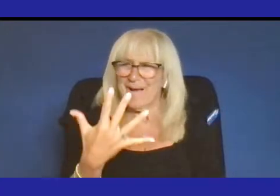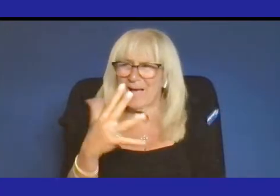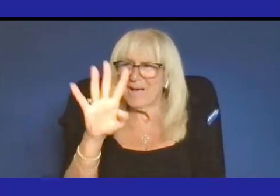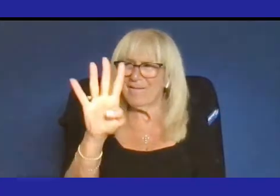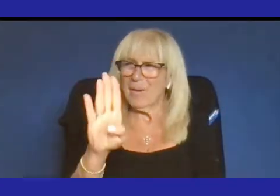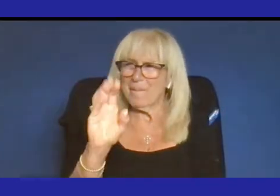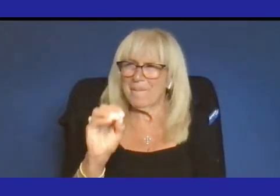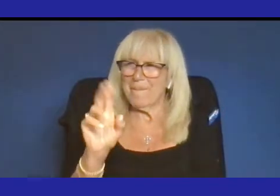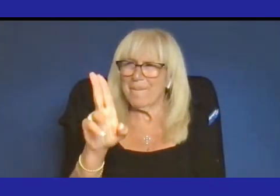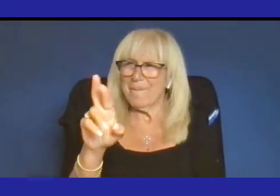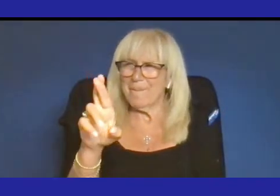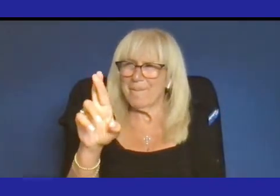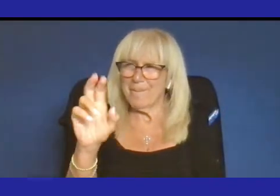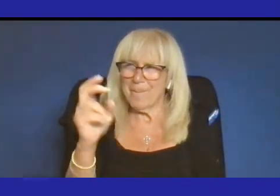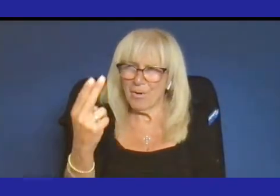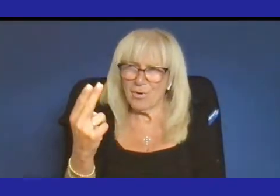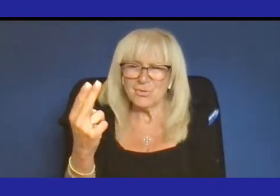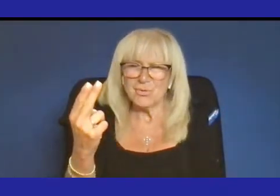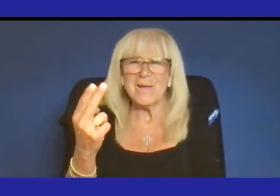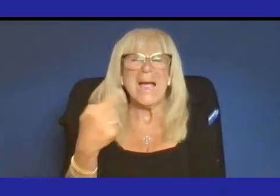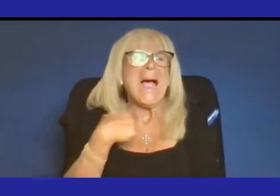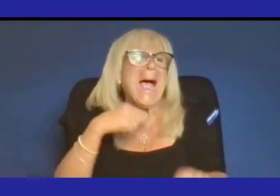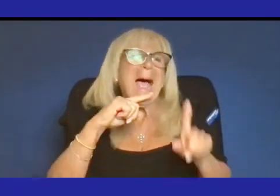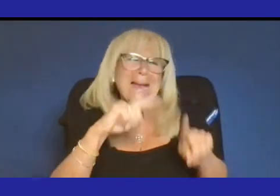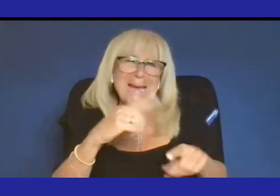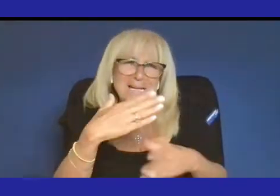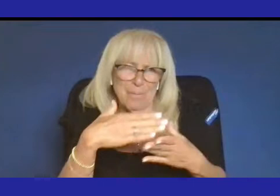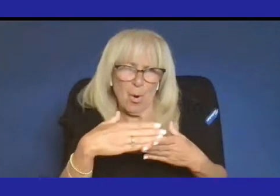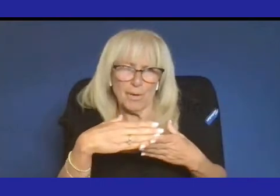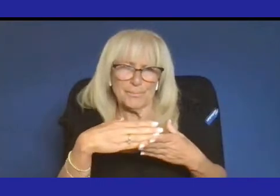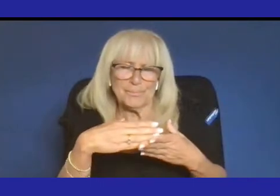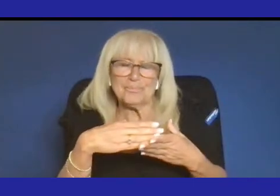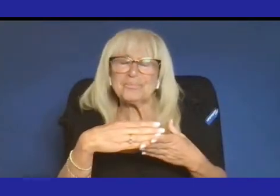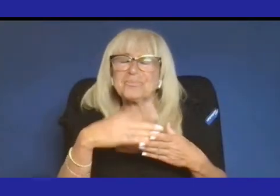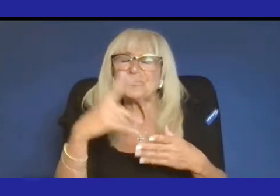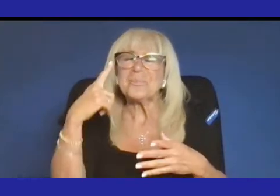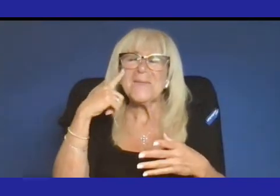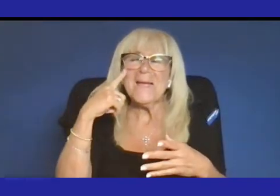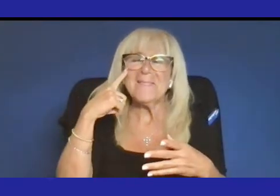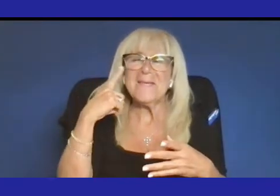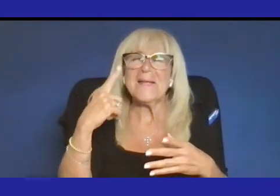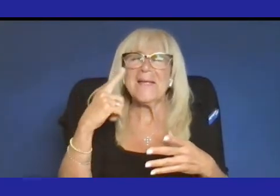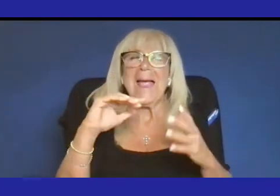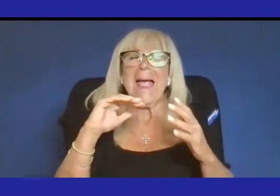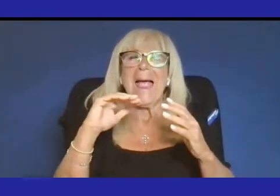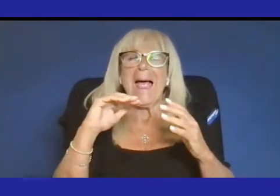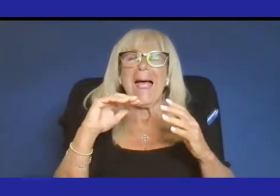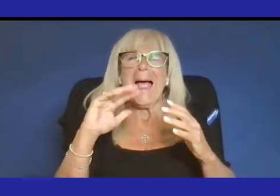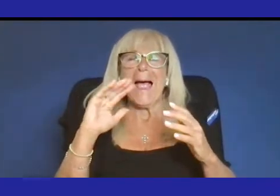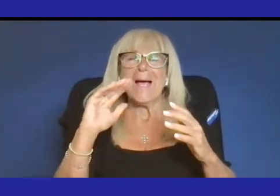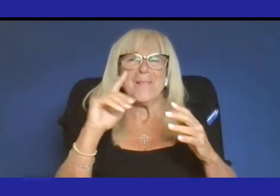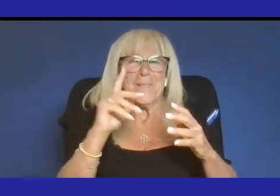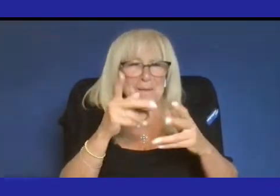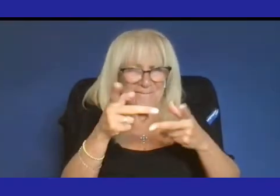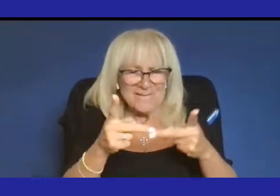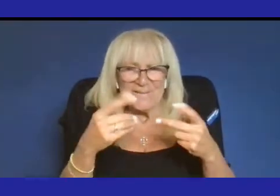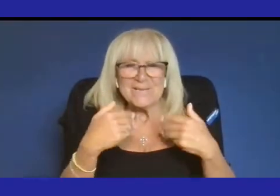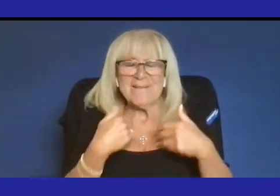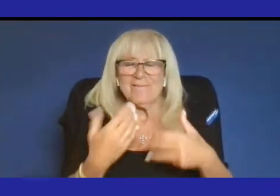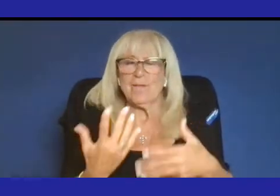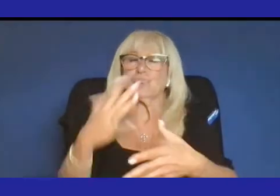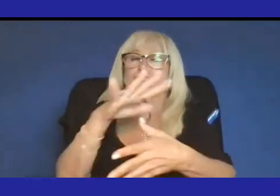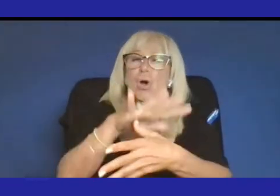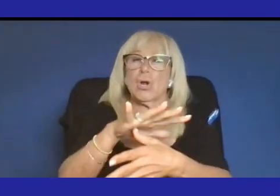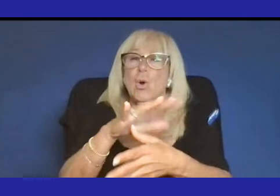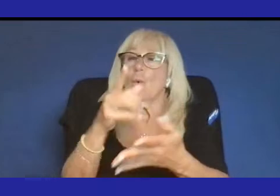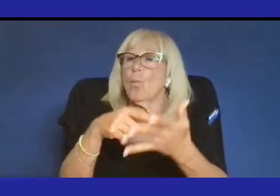can answer part of that. I think the way that we look at it is the facilities have the priorities over what they feel